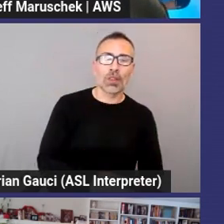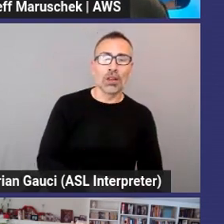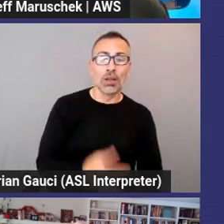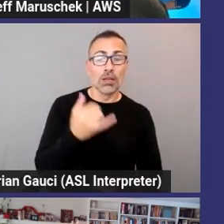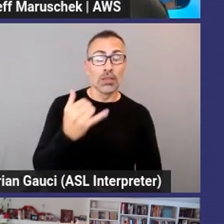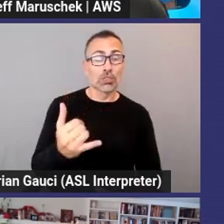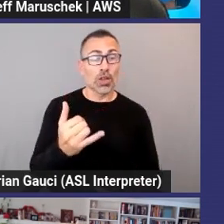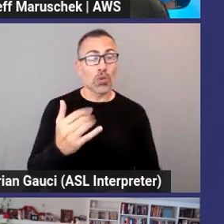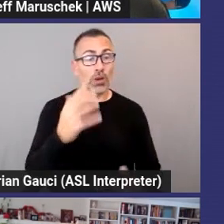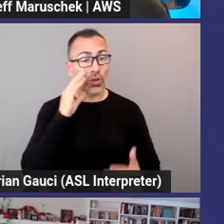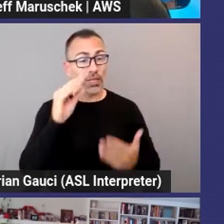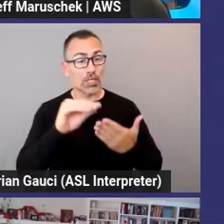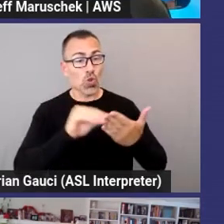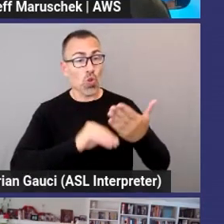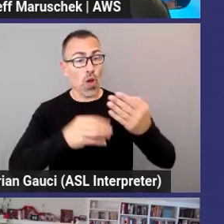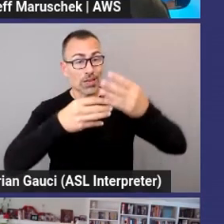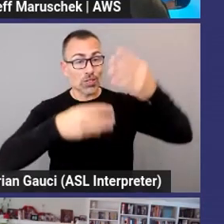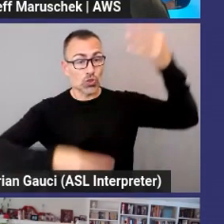log stream,